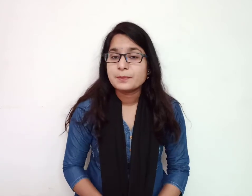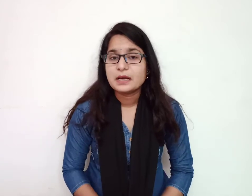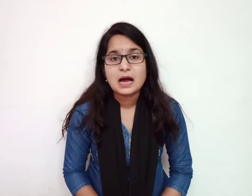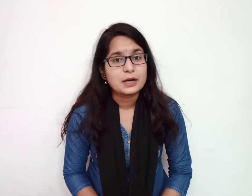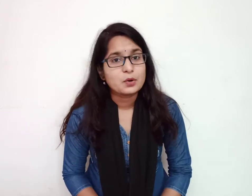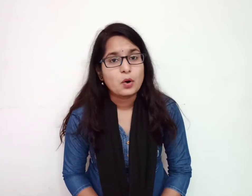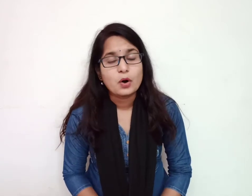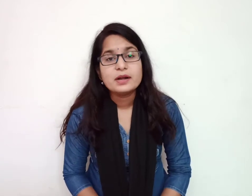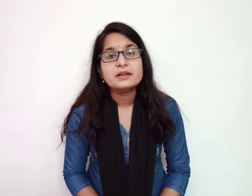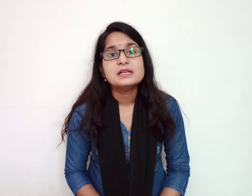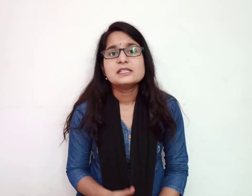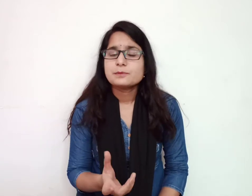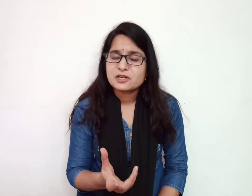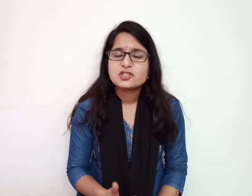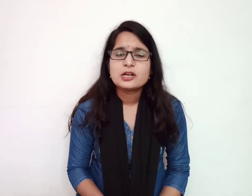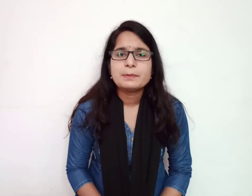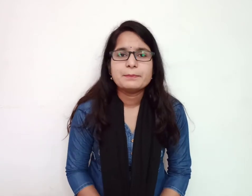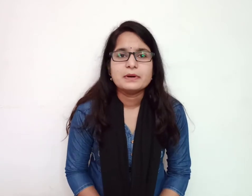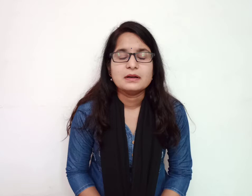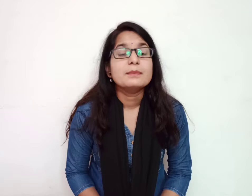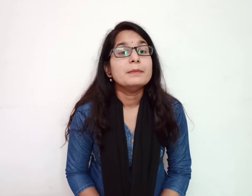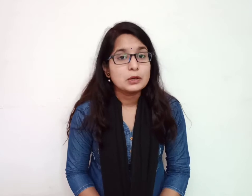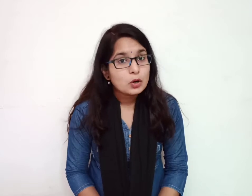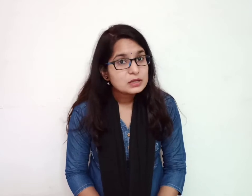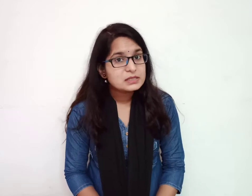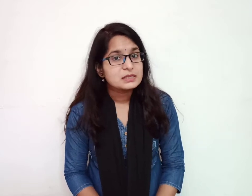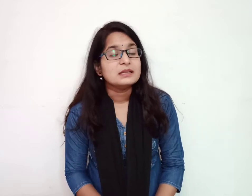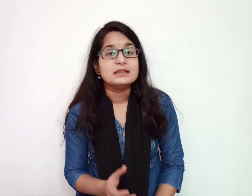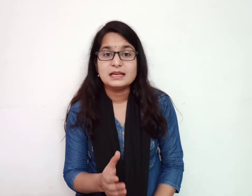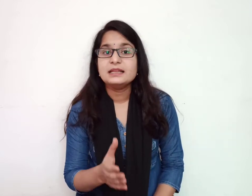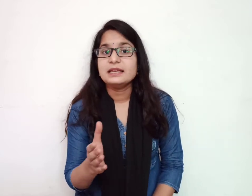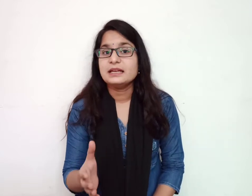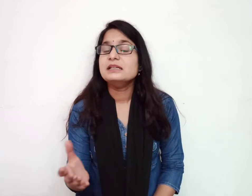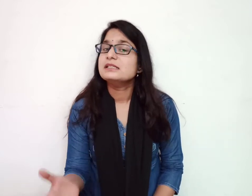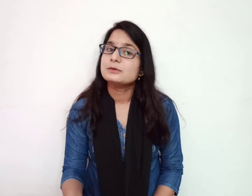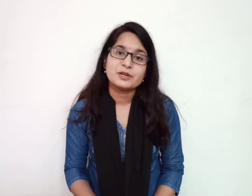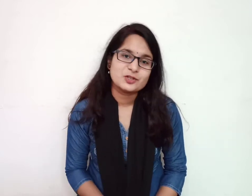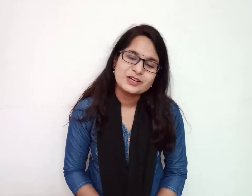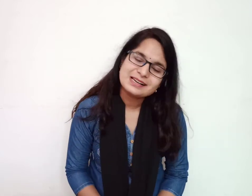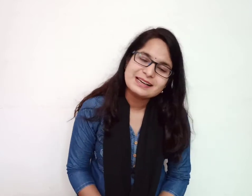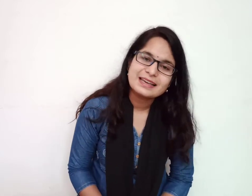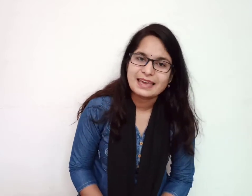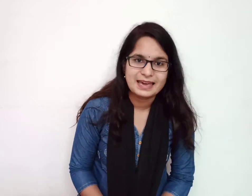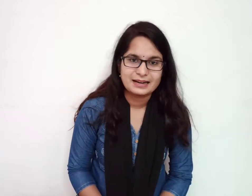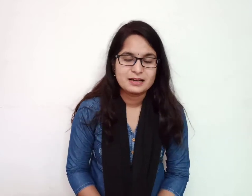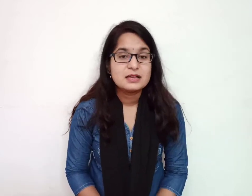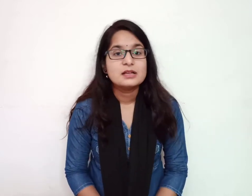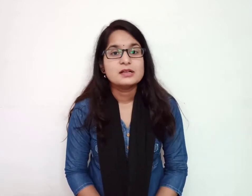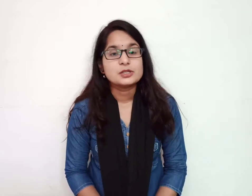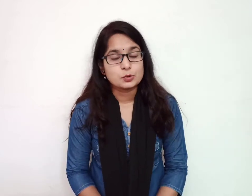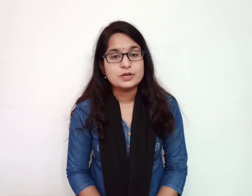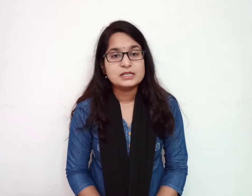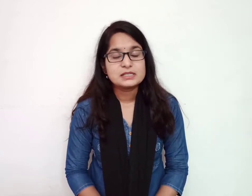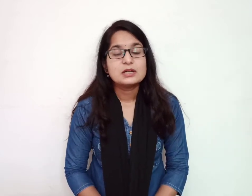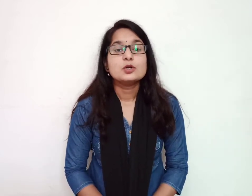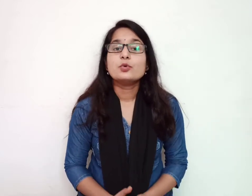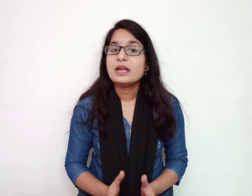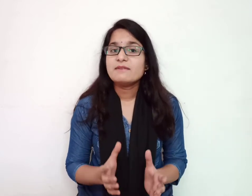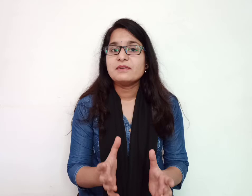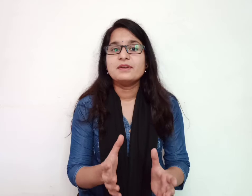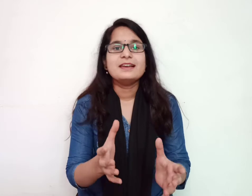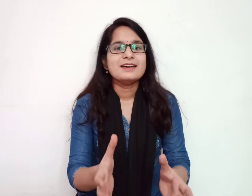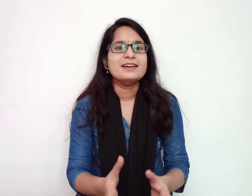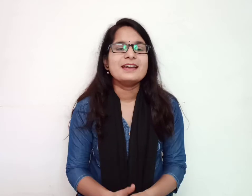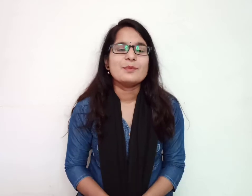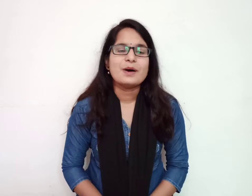these people are called special people because they need special care. Students,